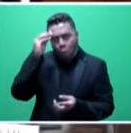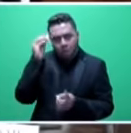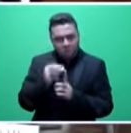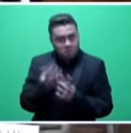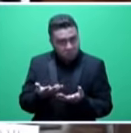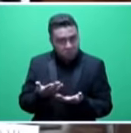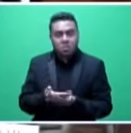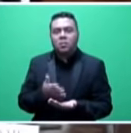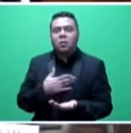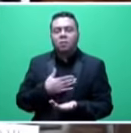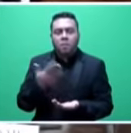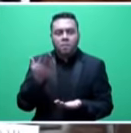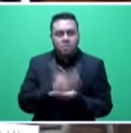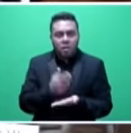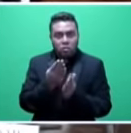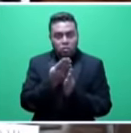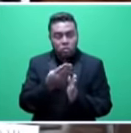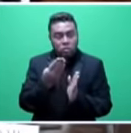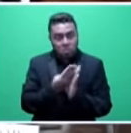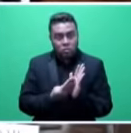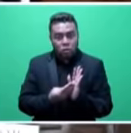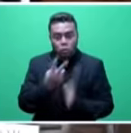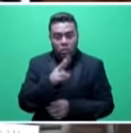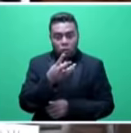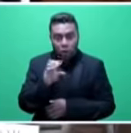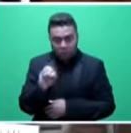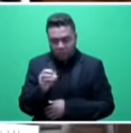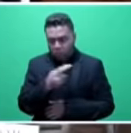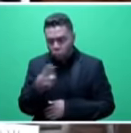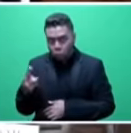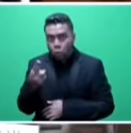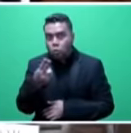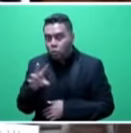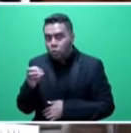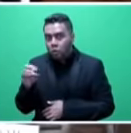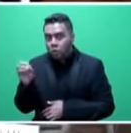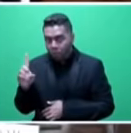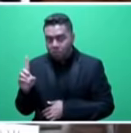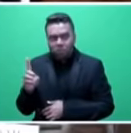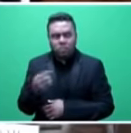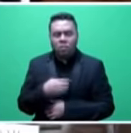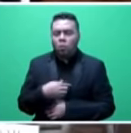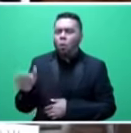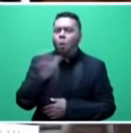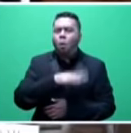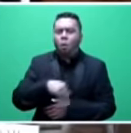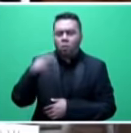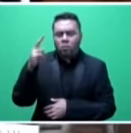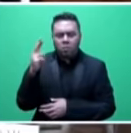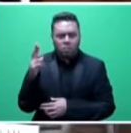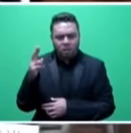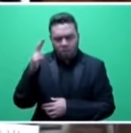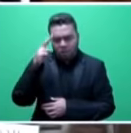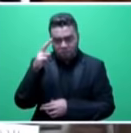budget 2020-2021 with all the representatives of Fiji and the nation as a whole. Mr. Speaker,